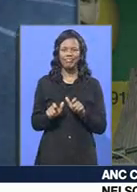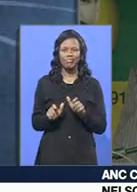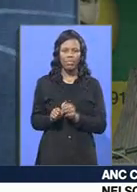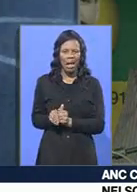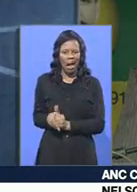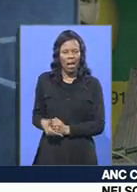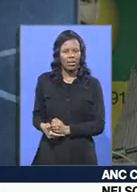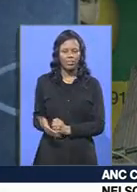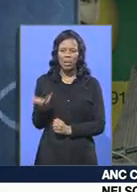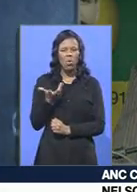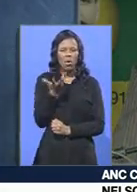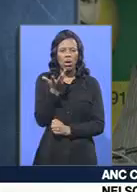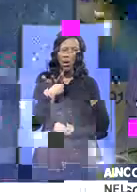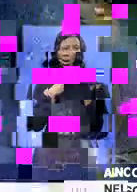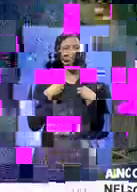far away.